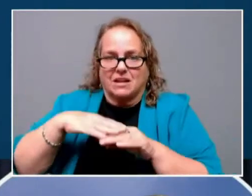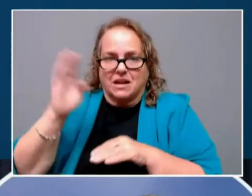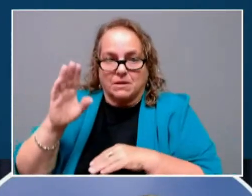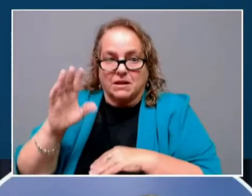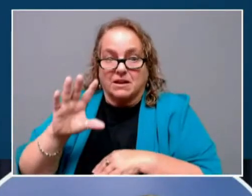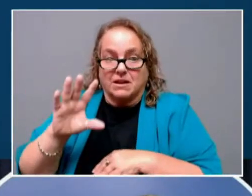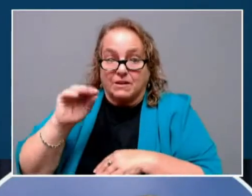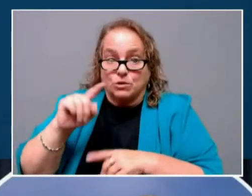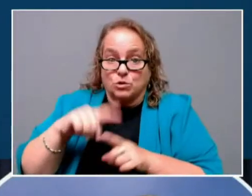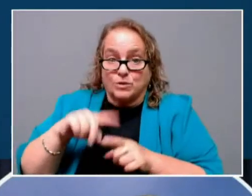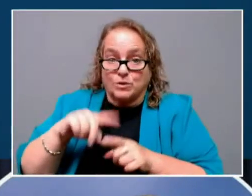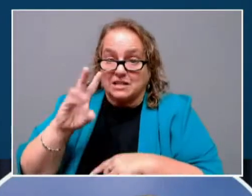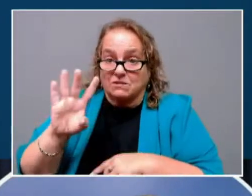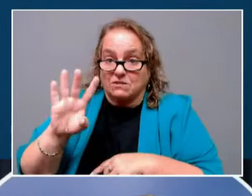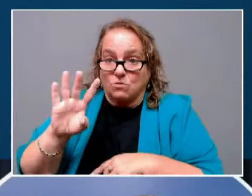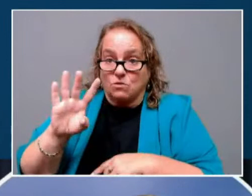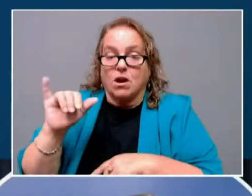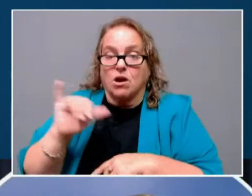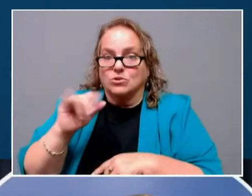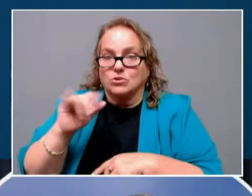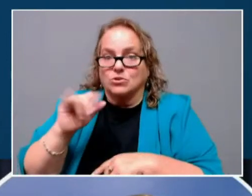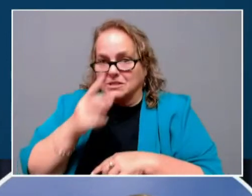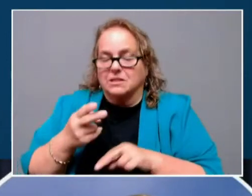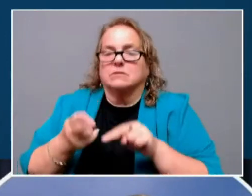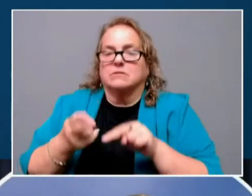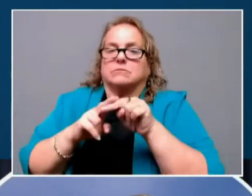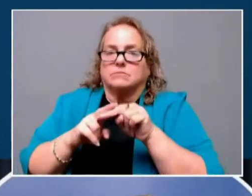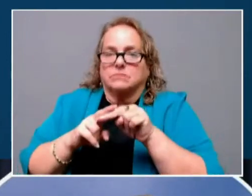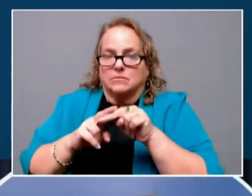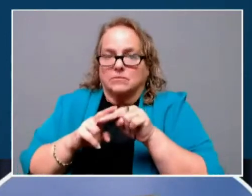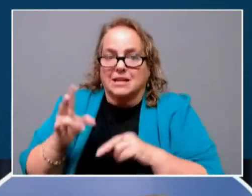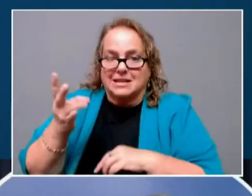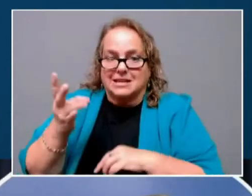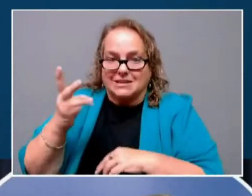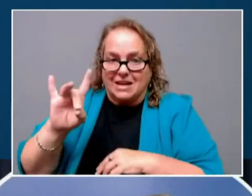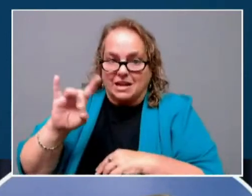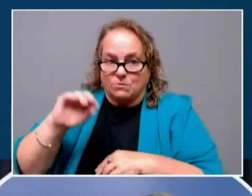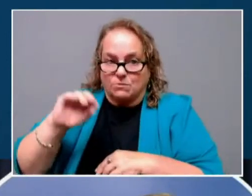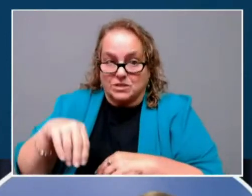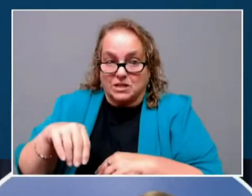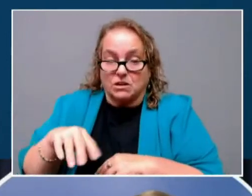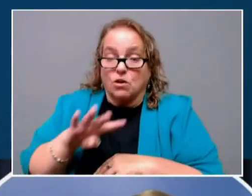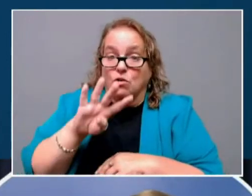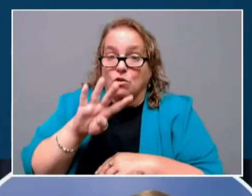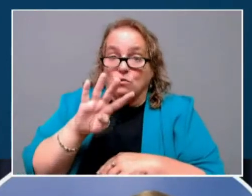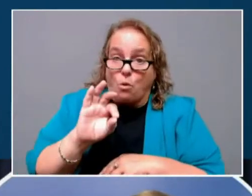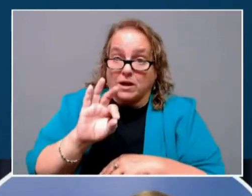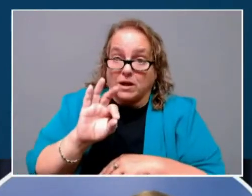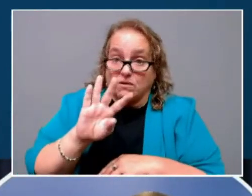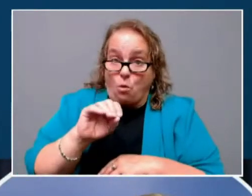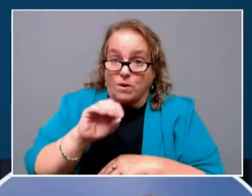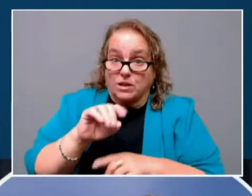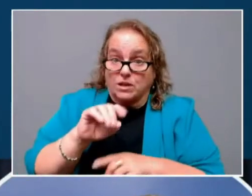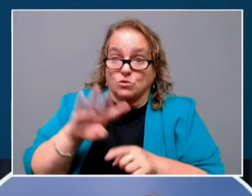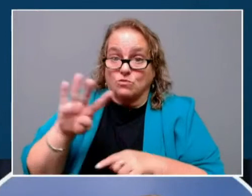saw a bump, 78%. 40 to 49,